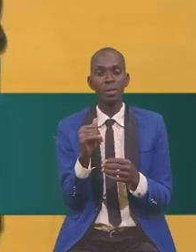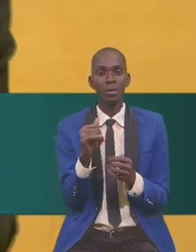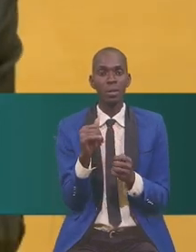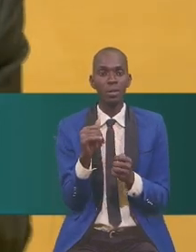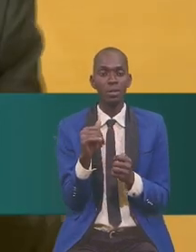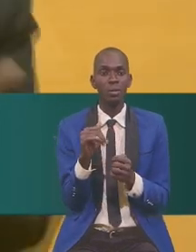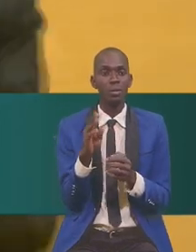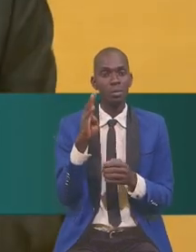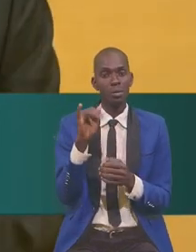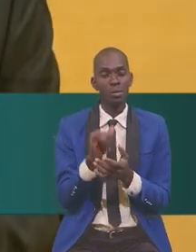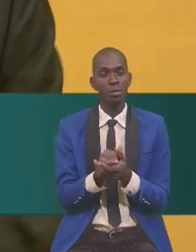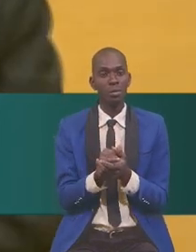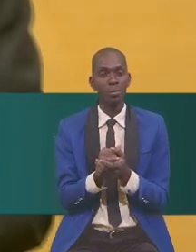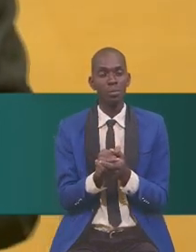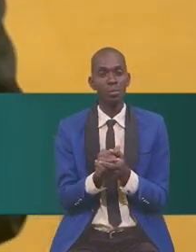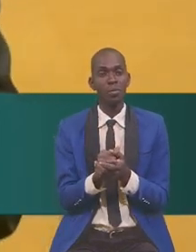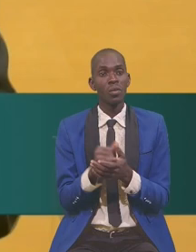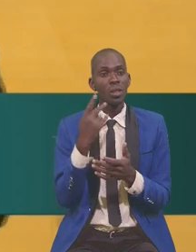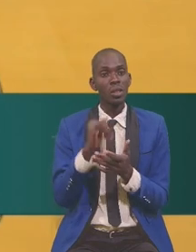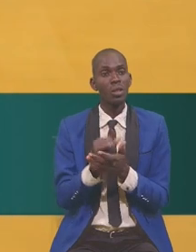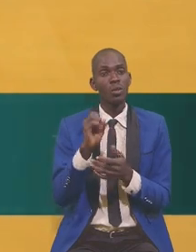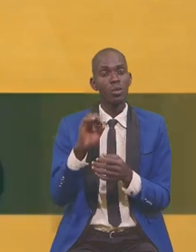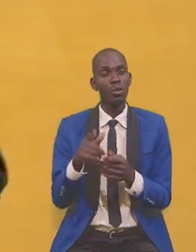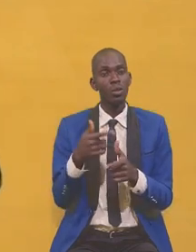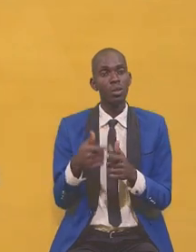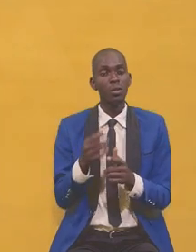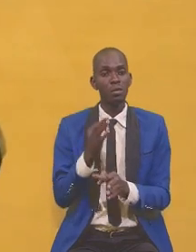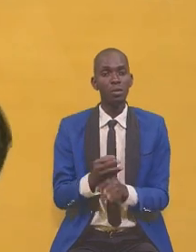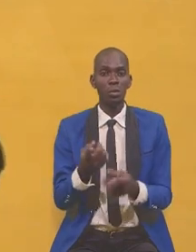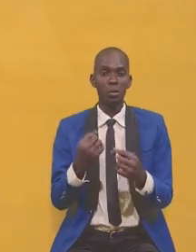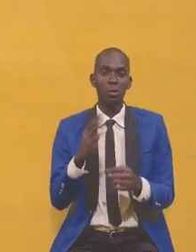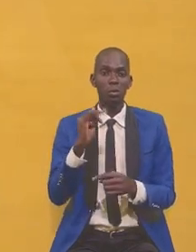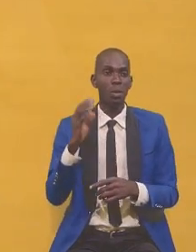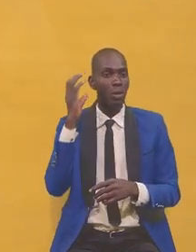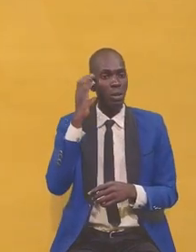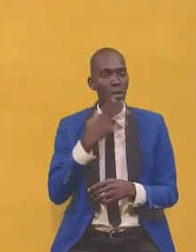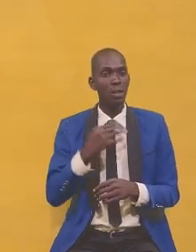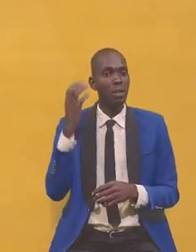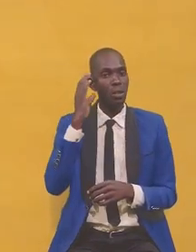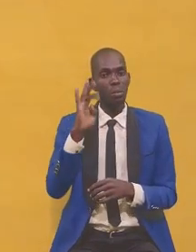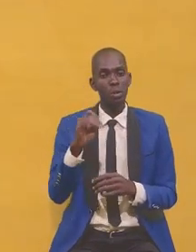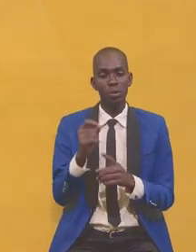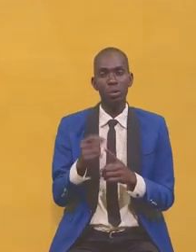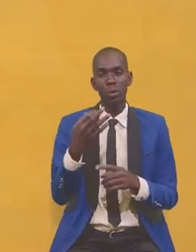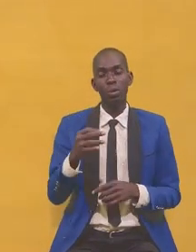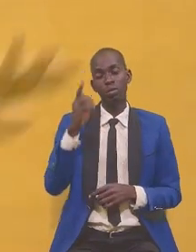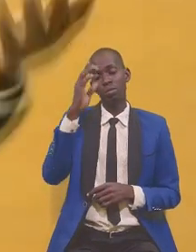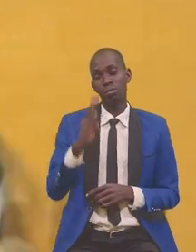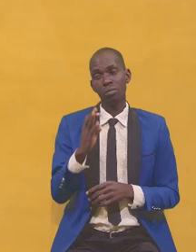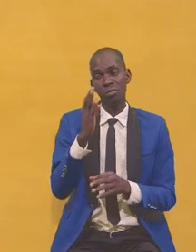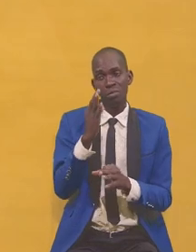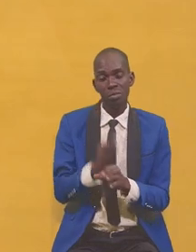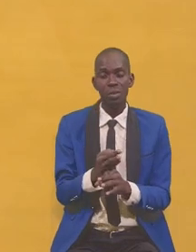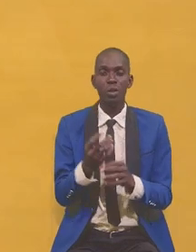God coming, and they will receive through faith the salvation of the Lord. Faith cometh